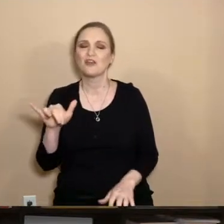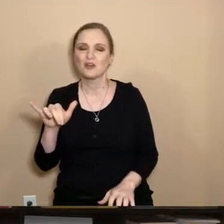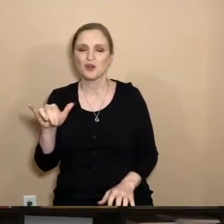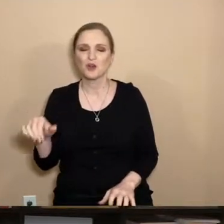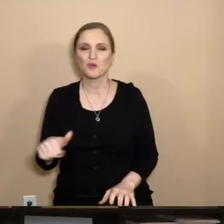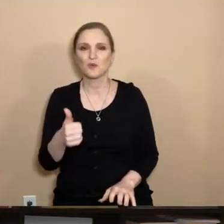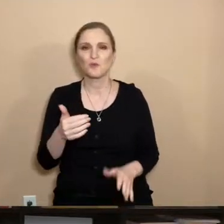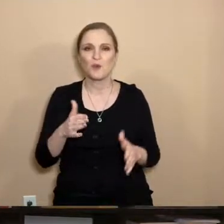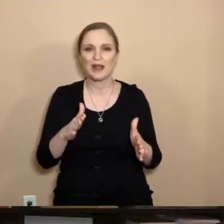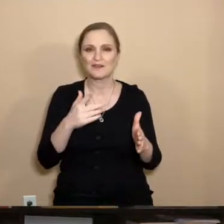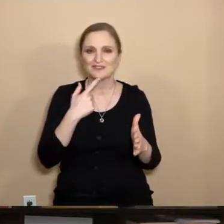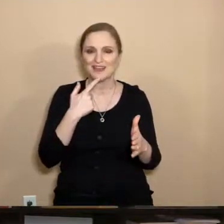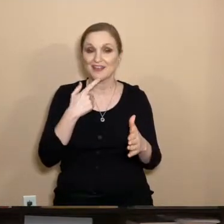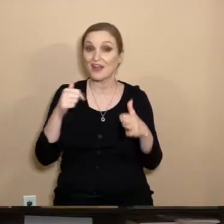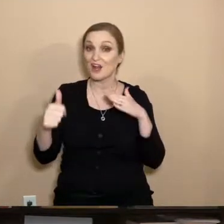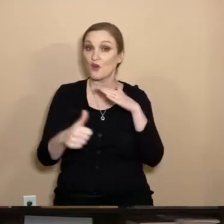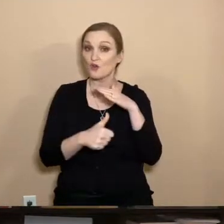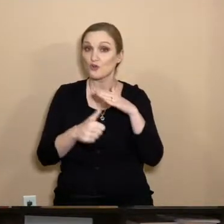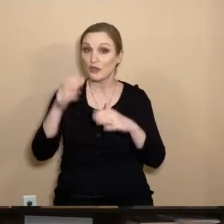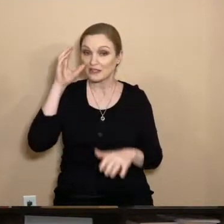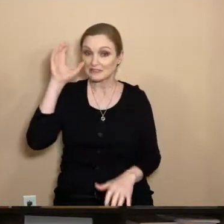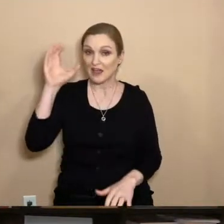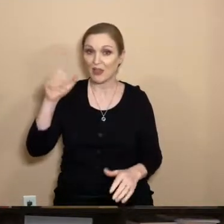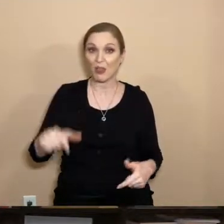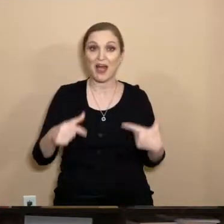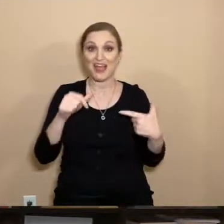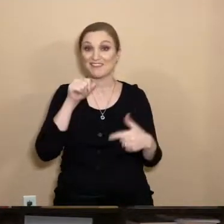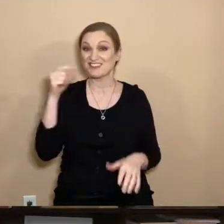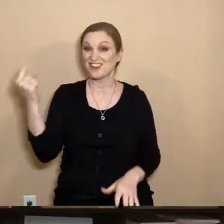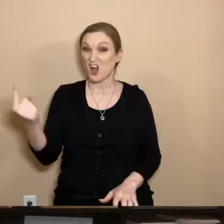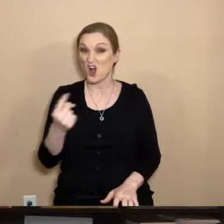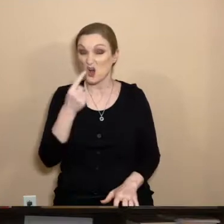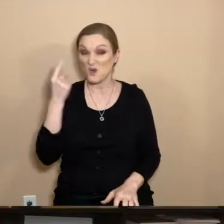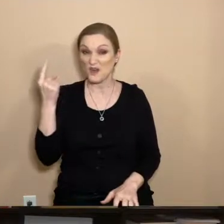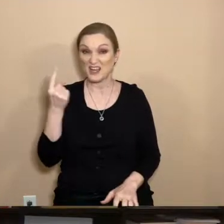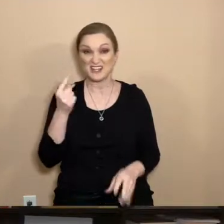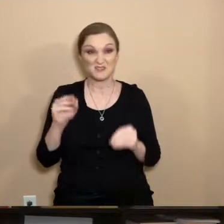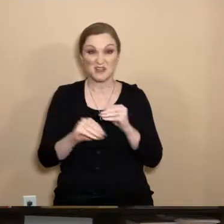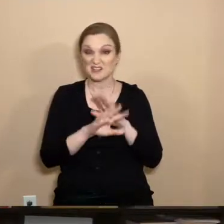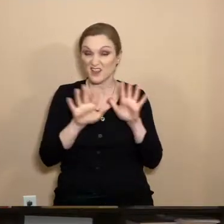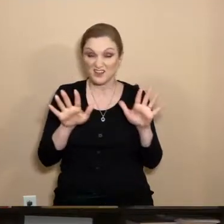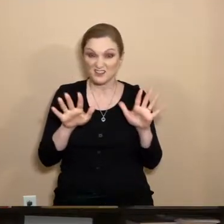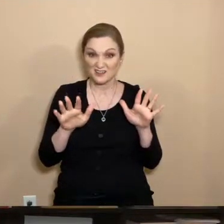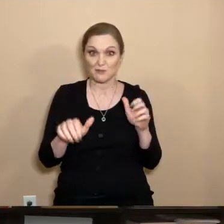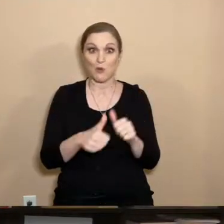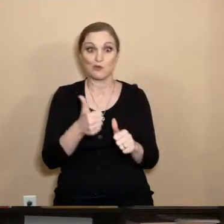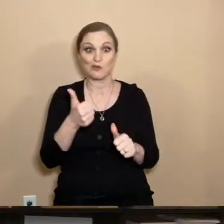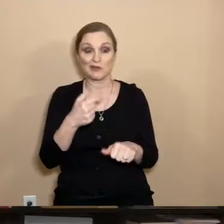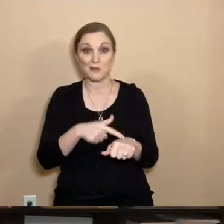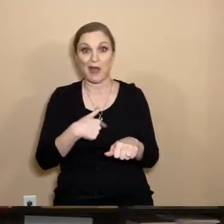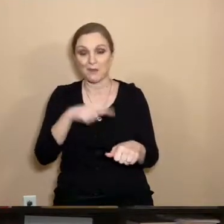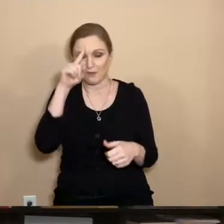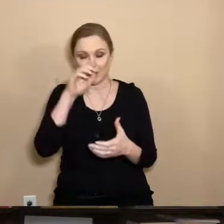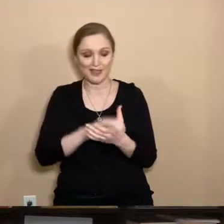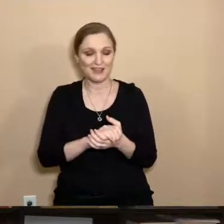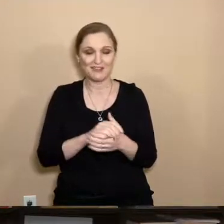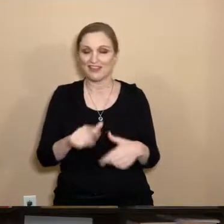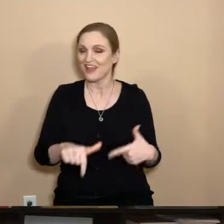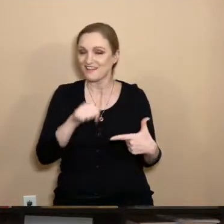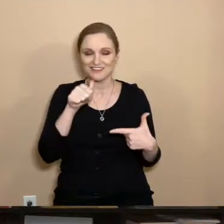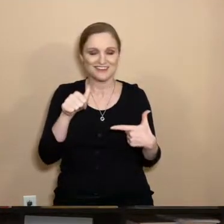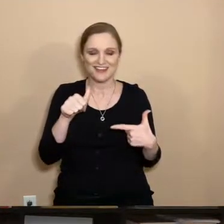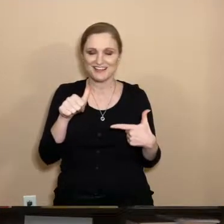that under the sun, life doesn't always make sense. Matter of fact, most of the time, I believe life doesn't make